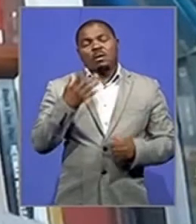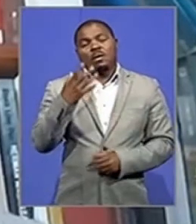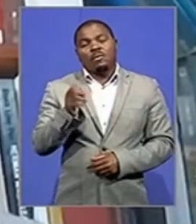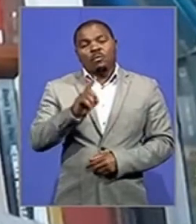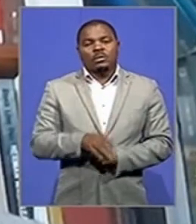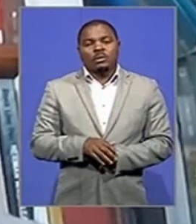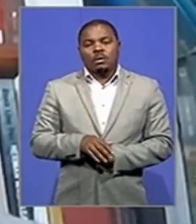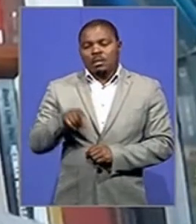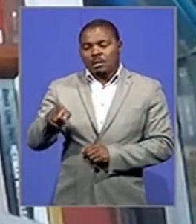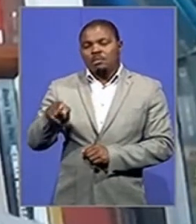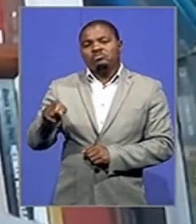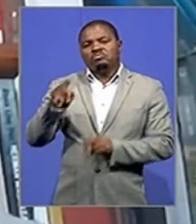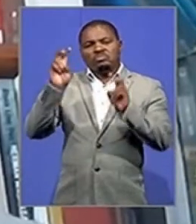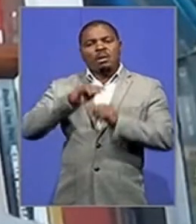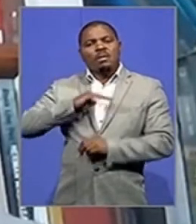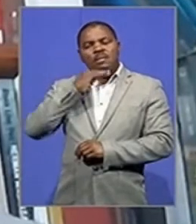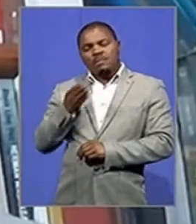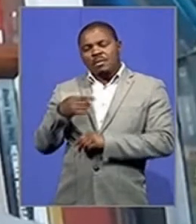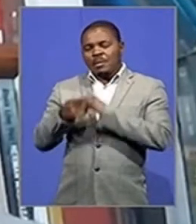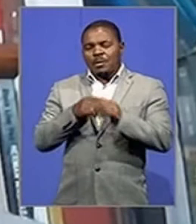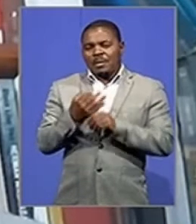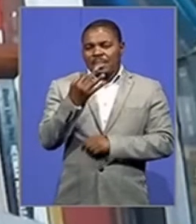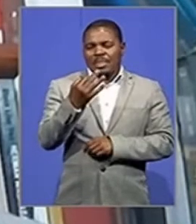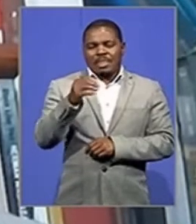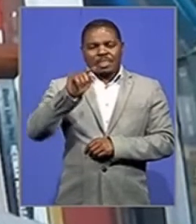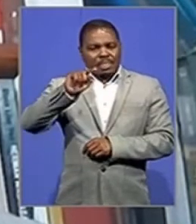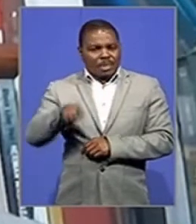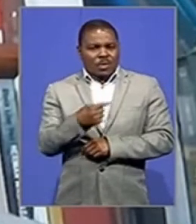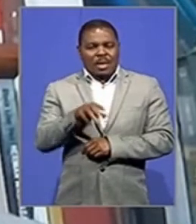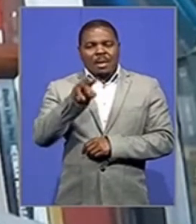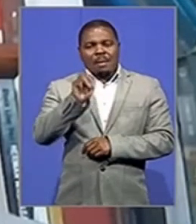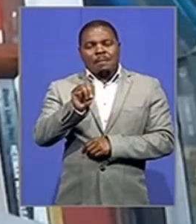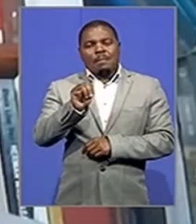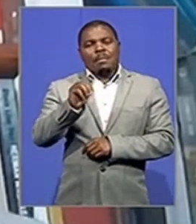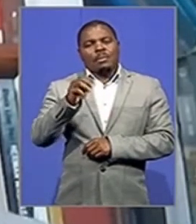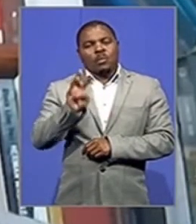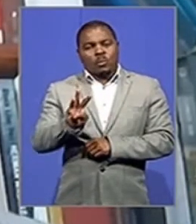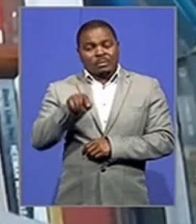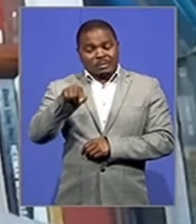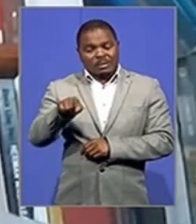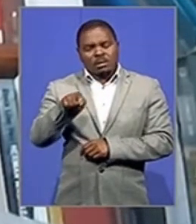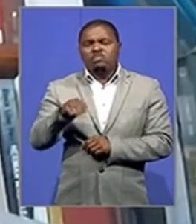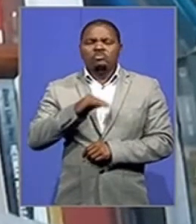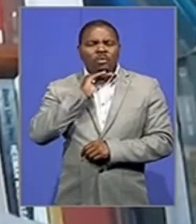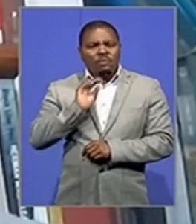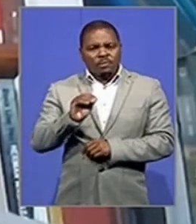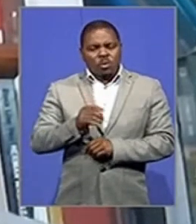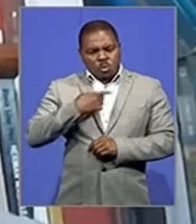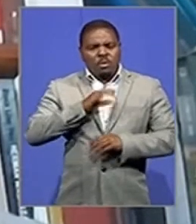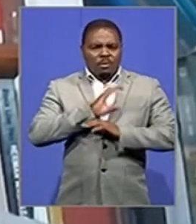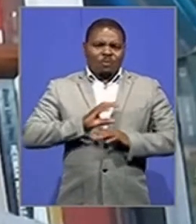a reserve margin of about 3,000 megawatts that is available currently. So we are quite